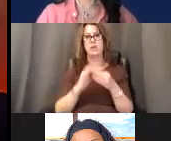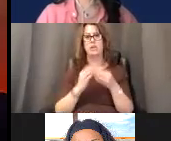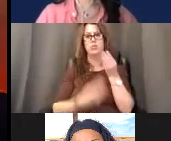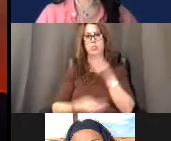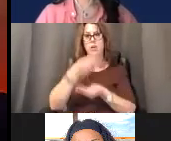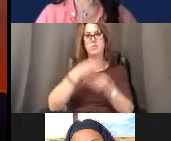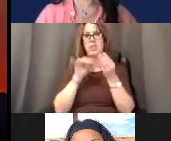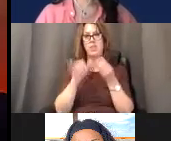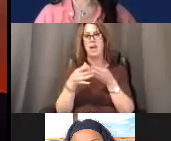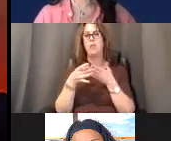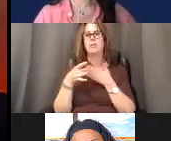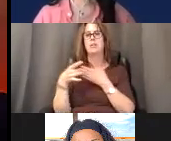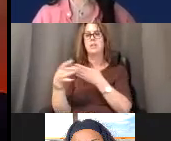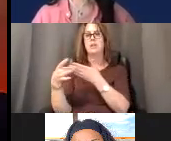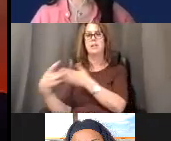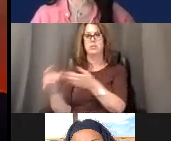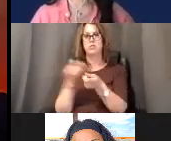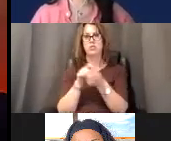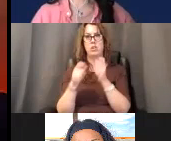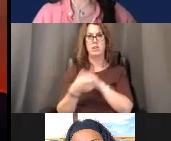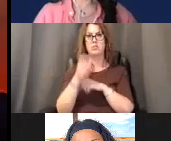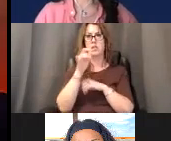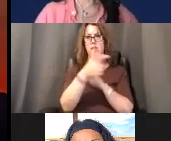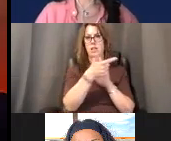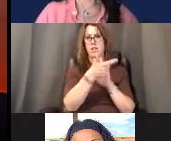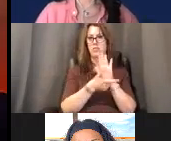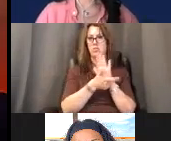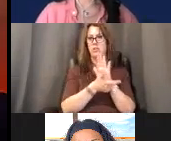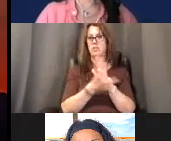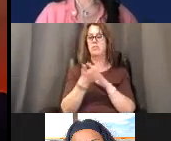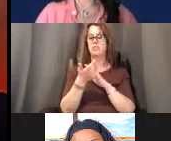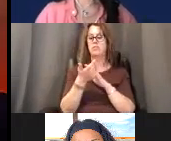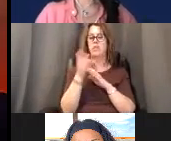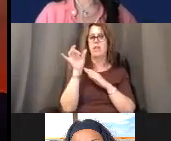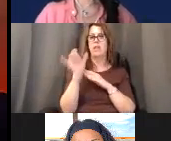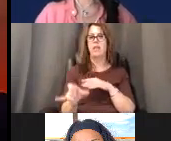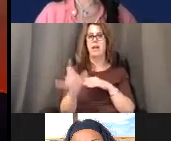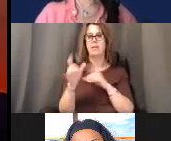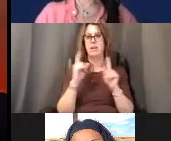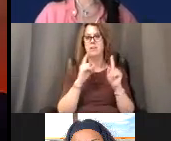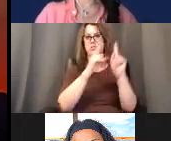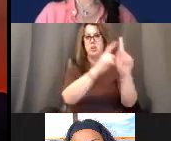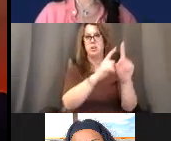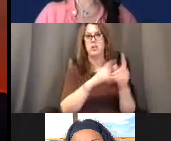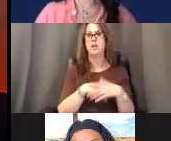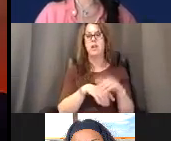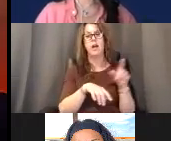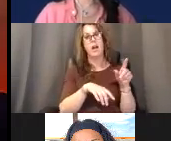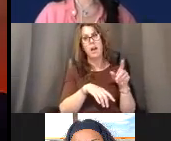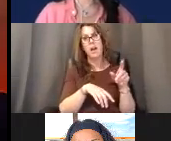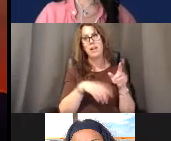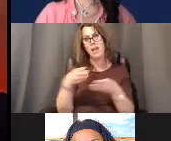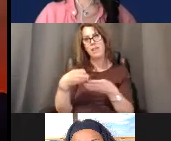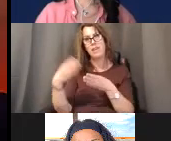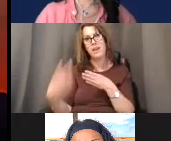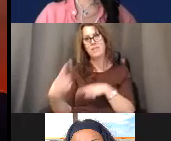change. Thinking about that legislative legal agenda. And at the end of the day, right, radical imagination. How do we push